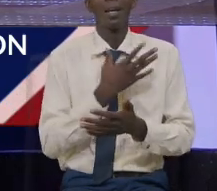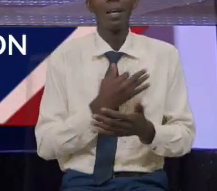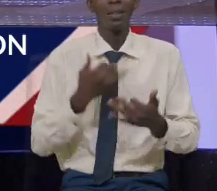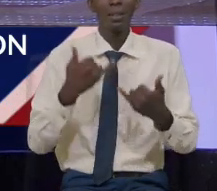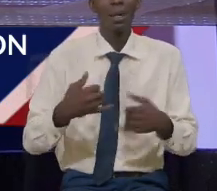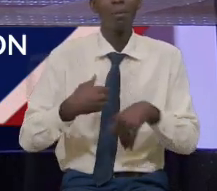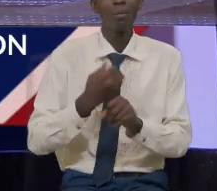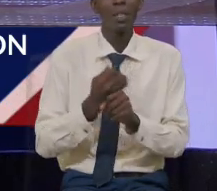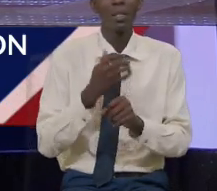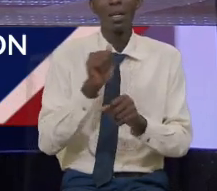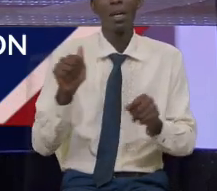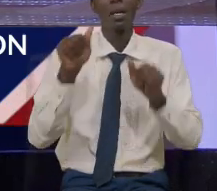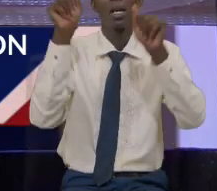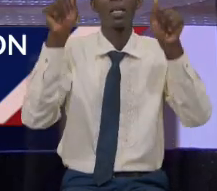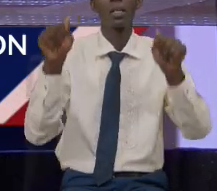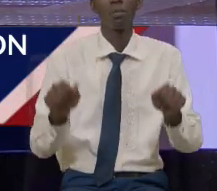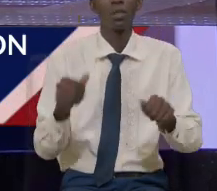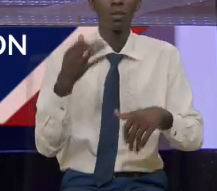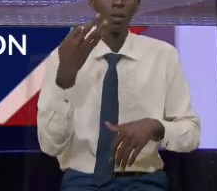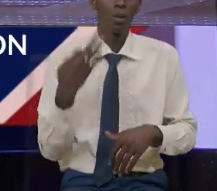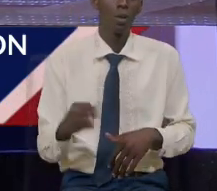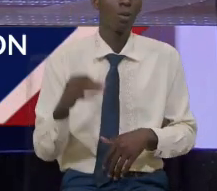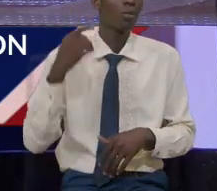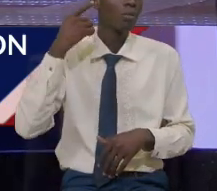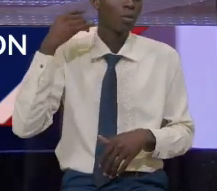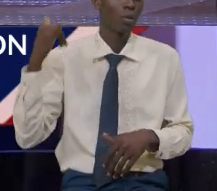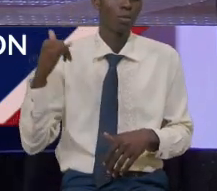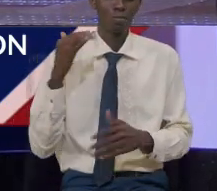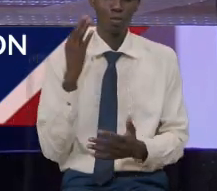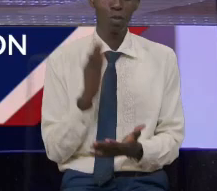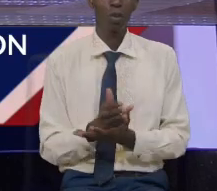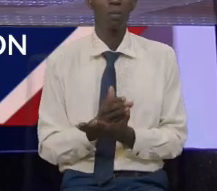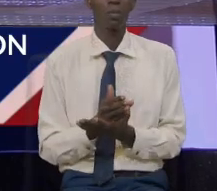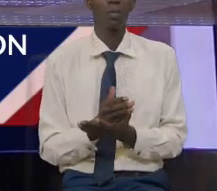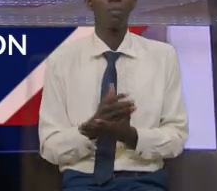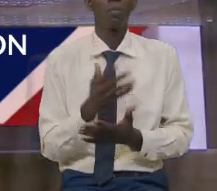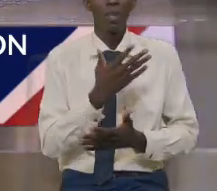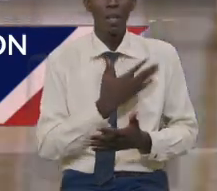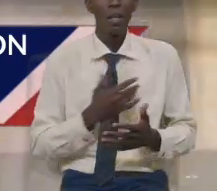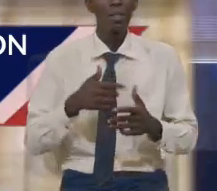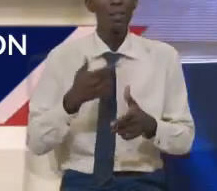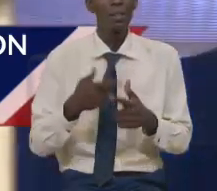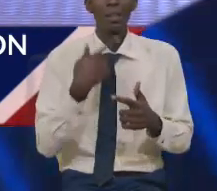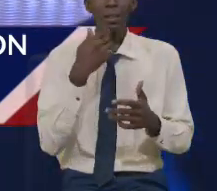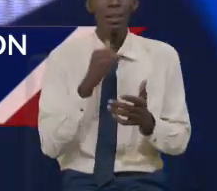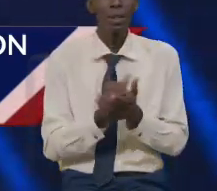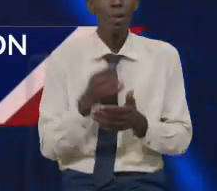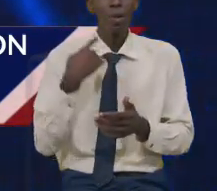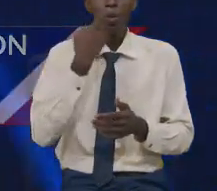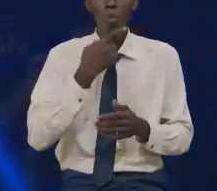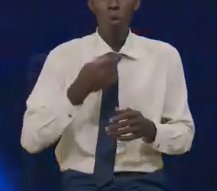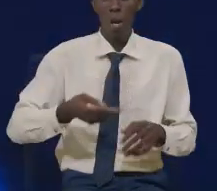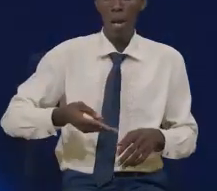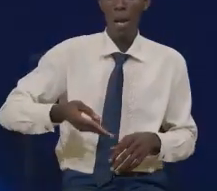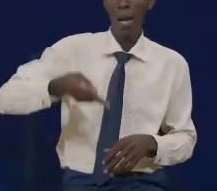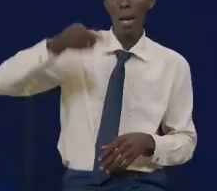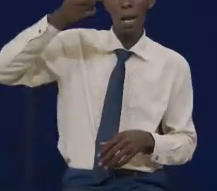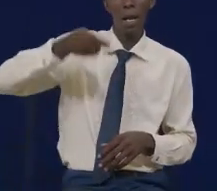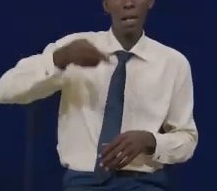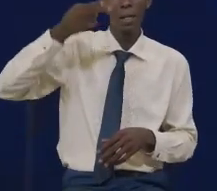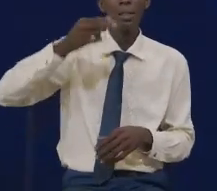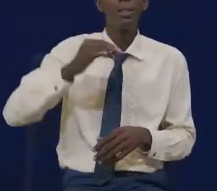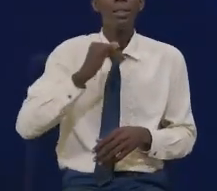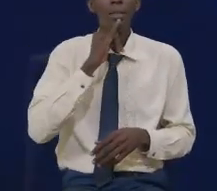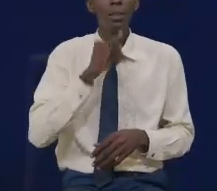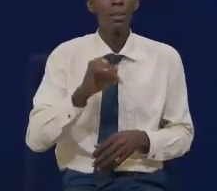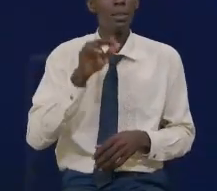made an image of gold, full stop. And then it says, whose height was